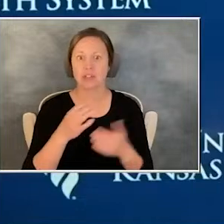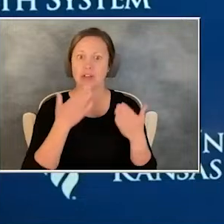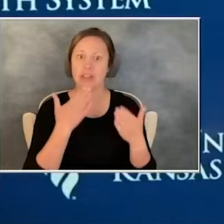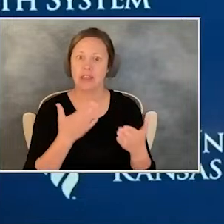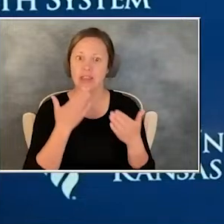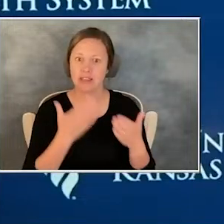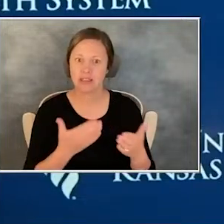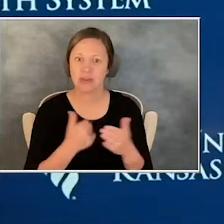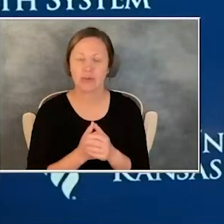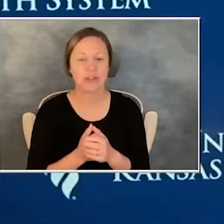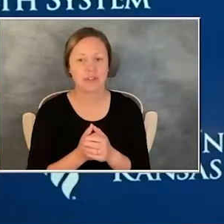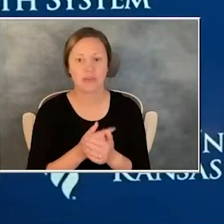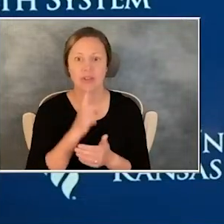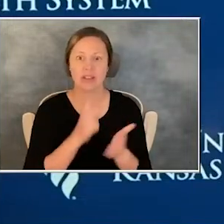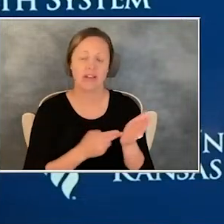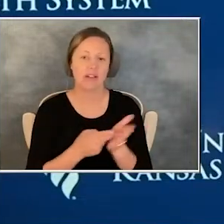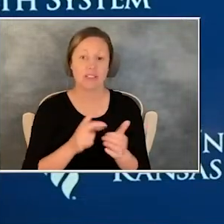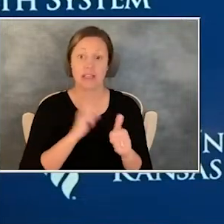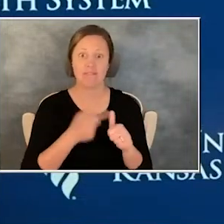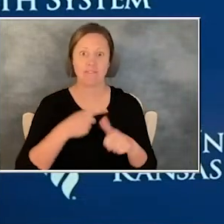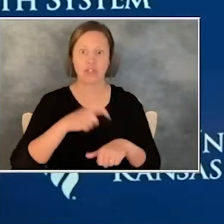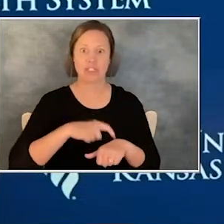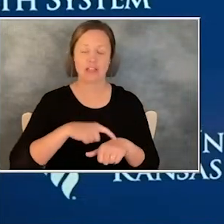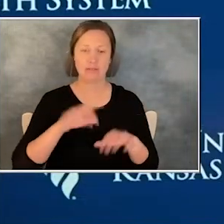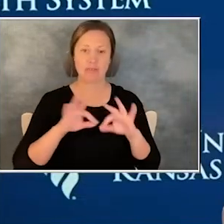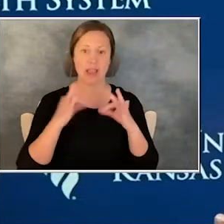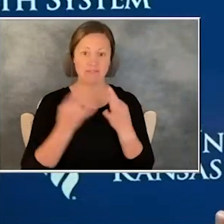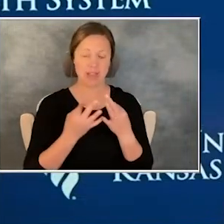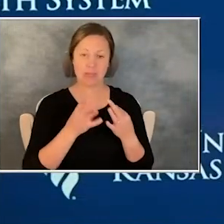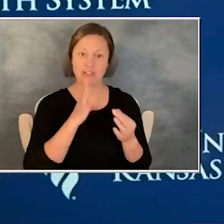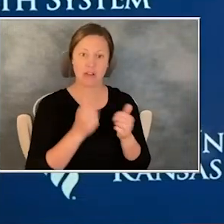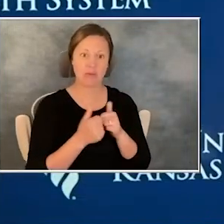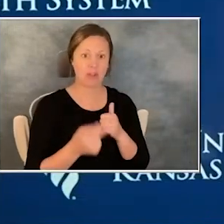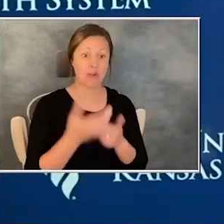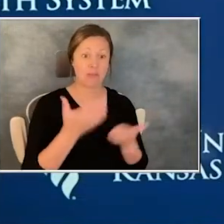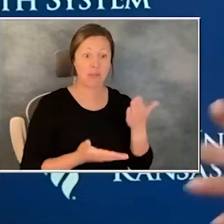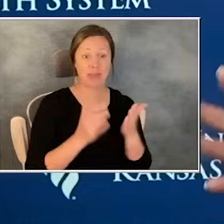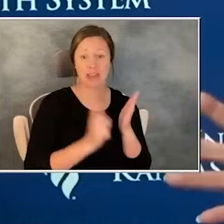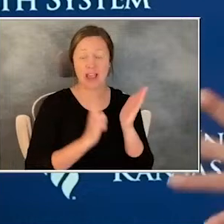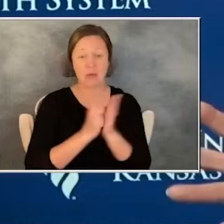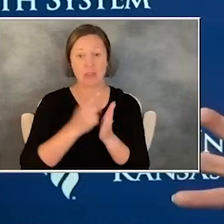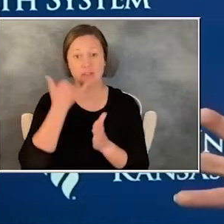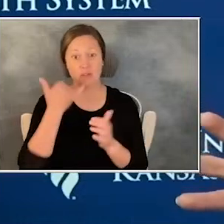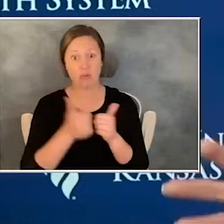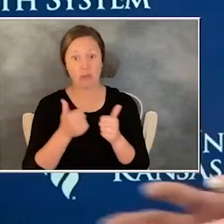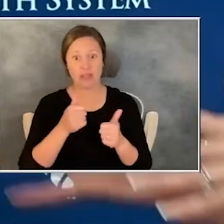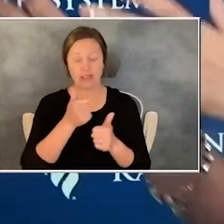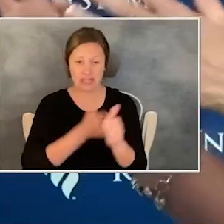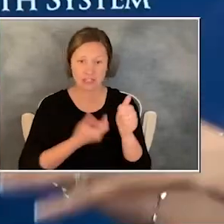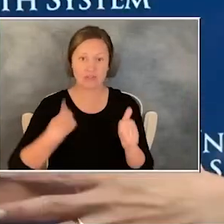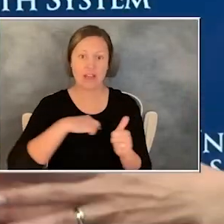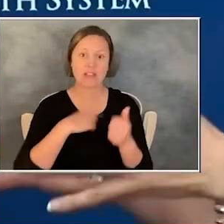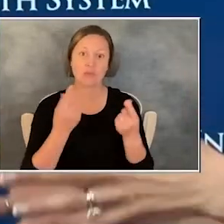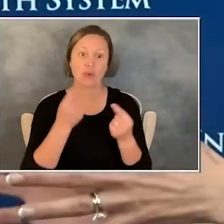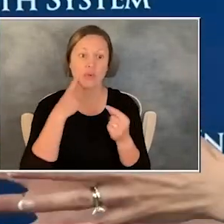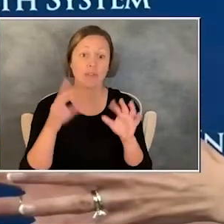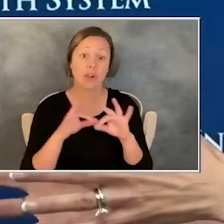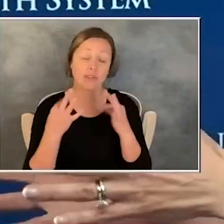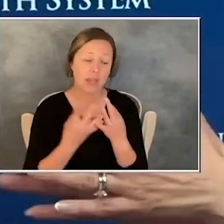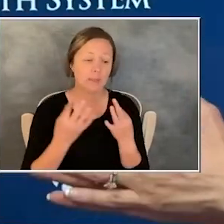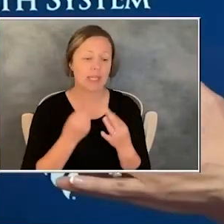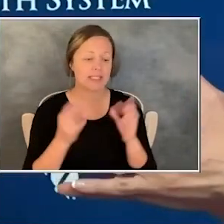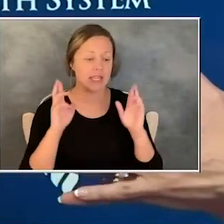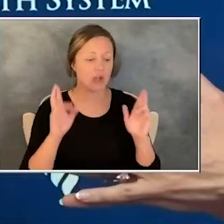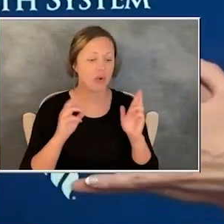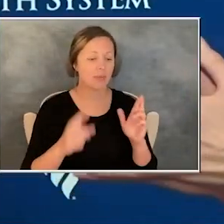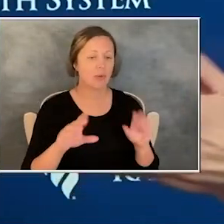Honestly, the first time my family talked to Michelle, she probably spent an hour on the phone with each of us, and what you're doing for families and the hope you are providing